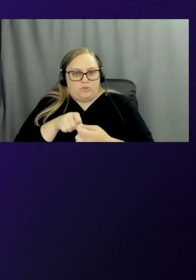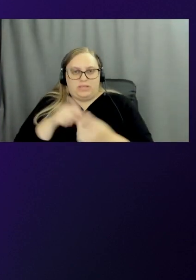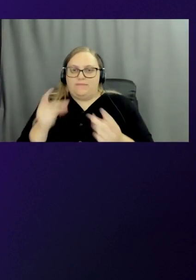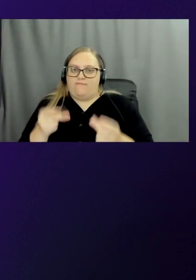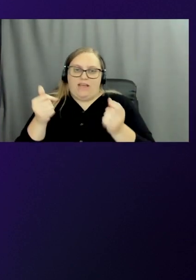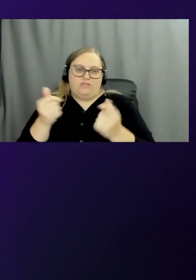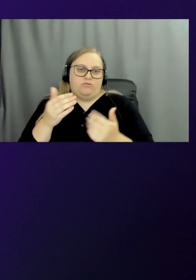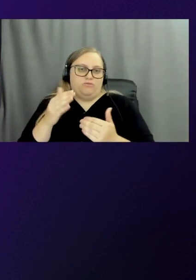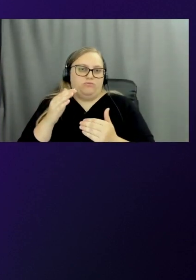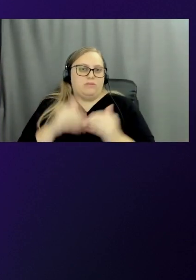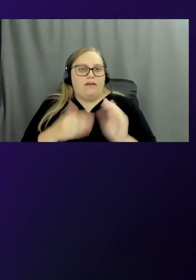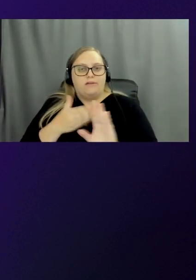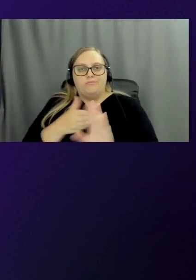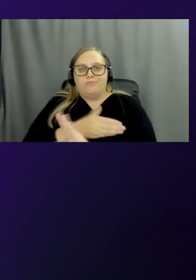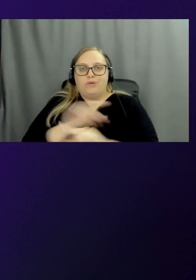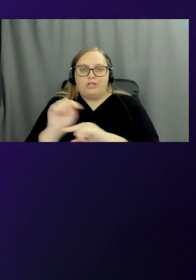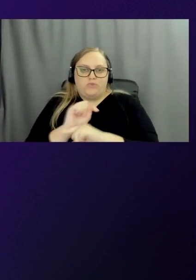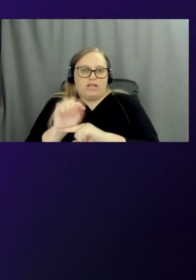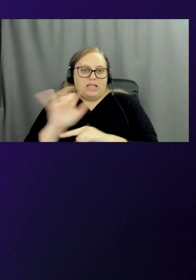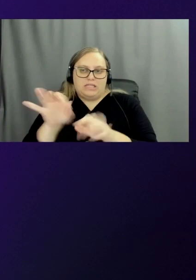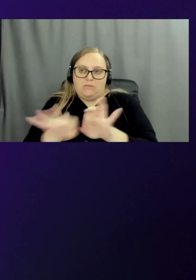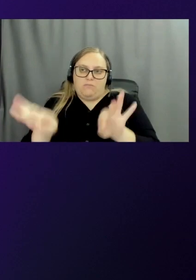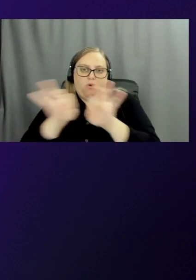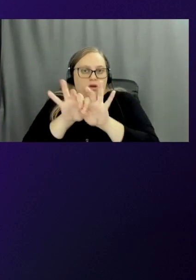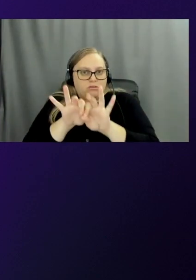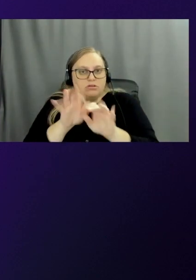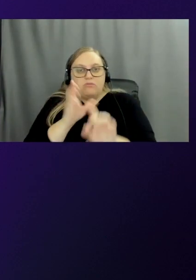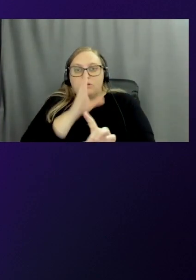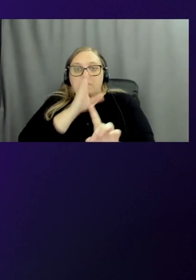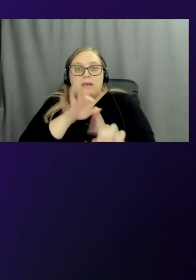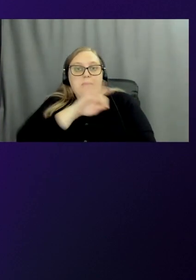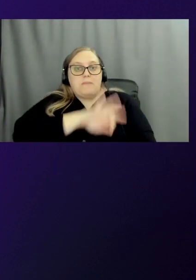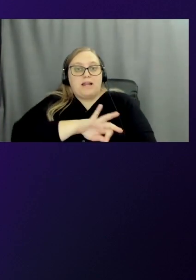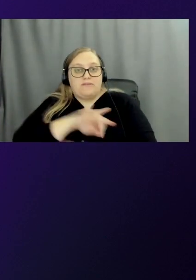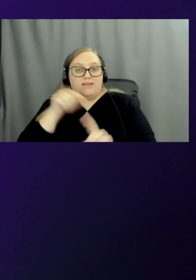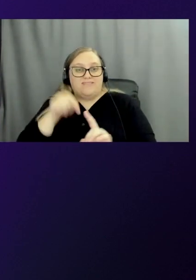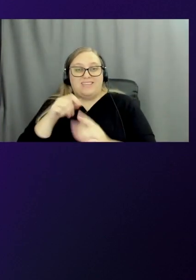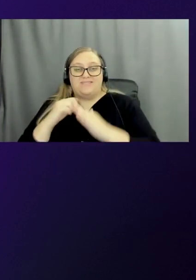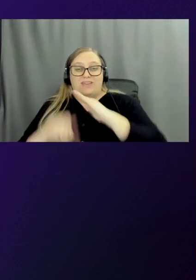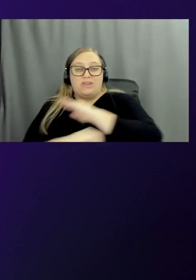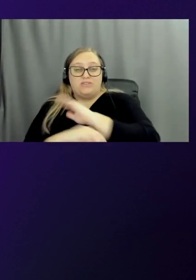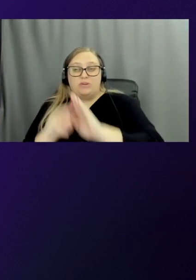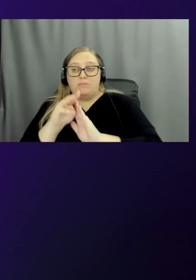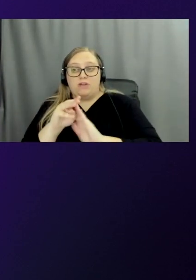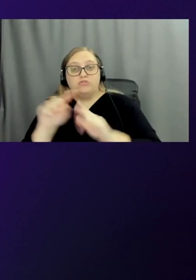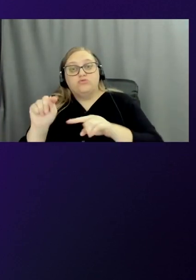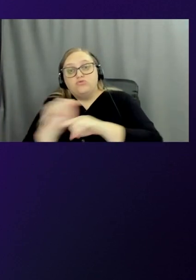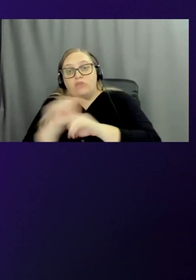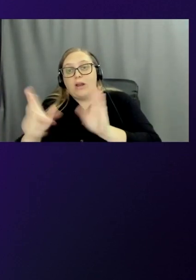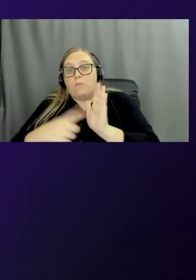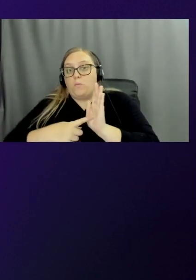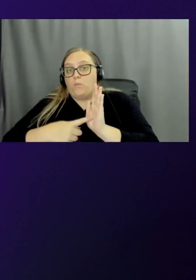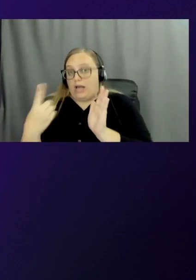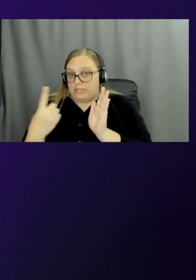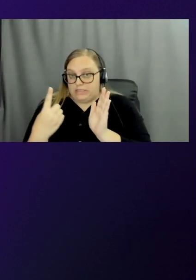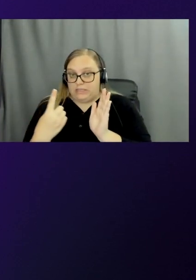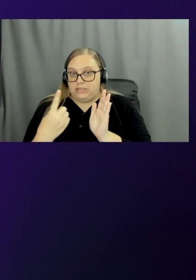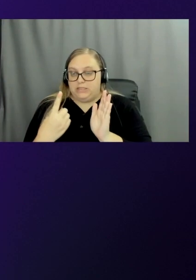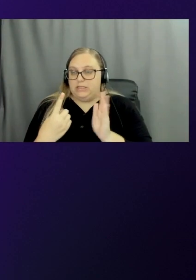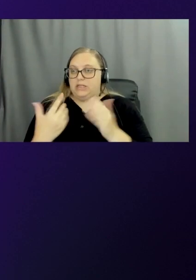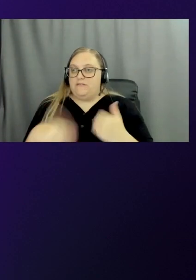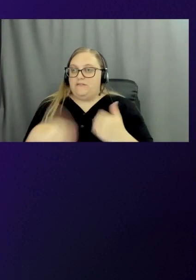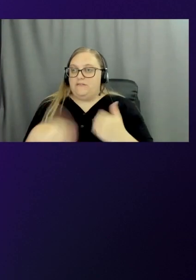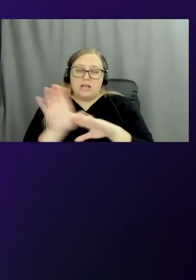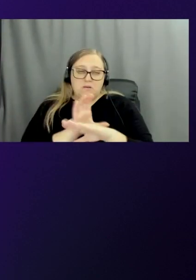that's actually quite important. So one of the main benefits of these foundational models is that you train them once in a very